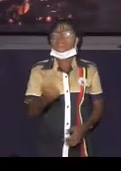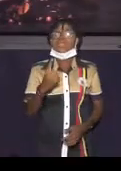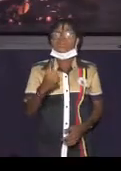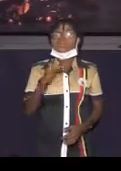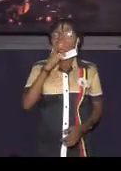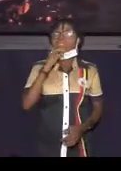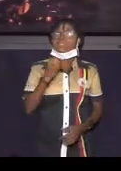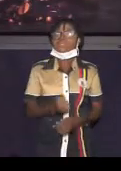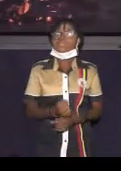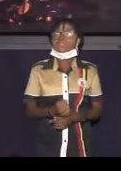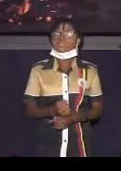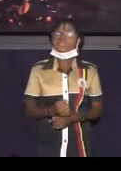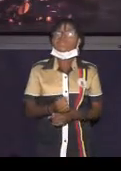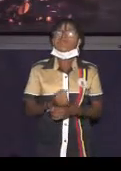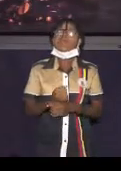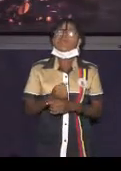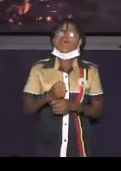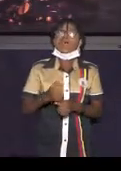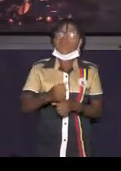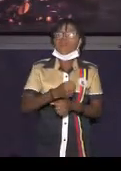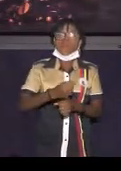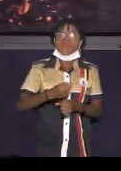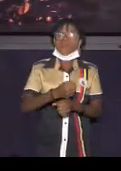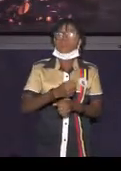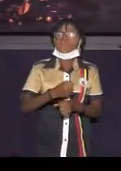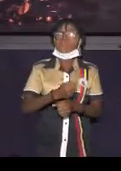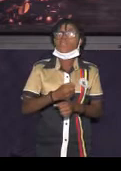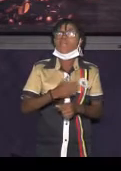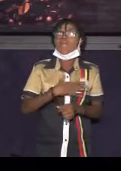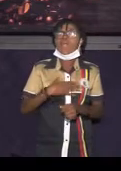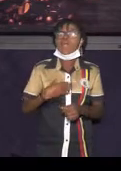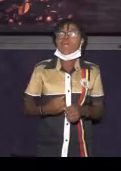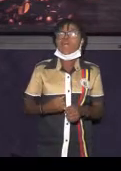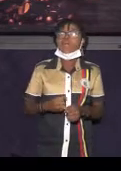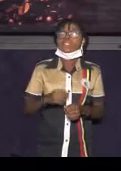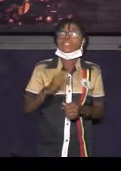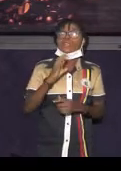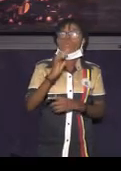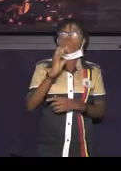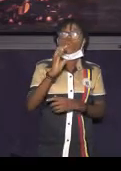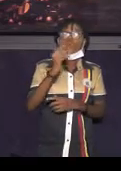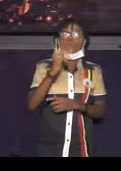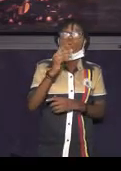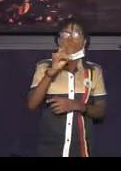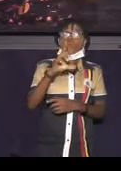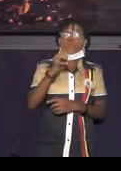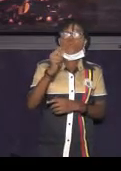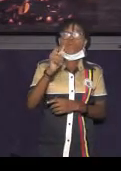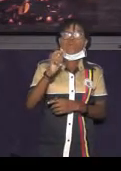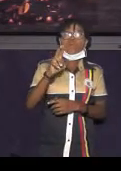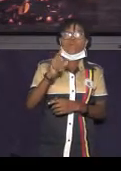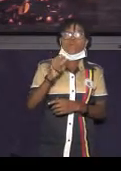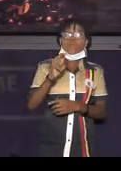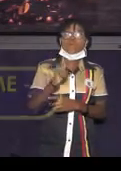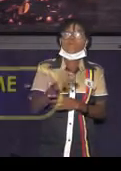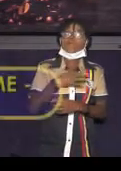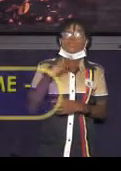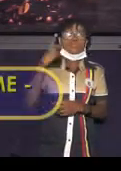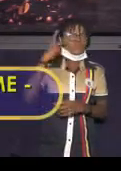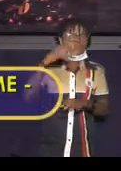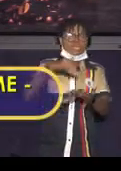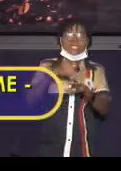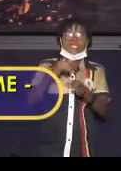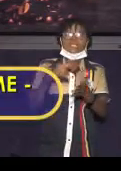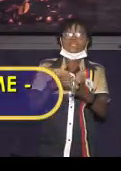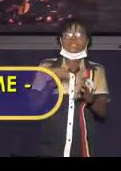one is caffeine. An example here we have coffee and cola nut. I know some of you have been looking at